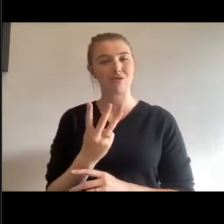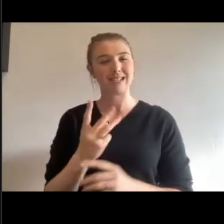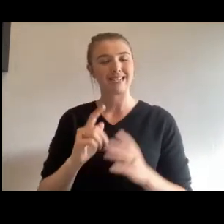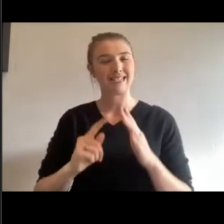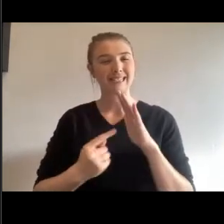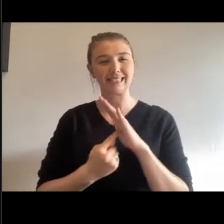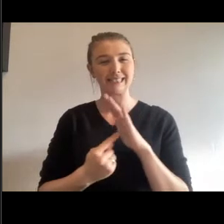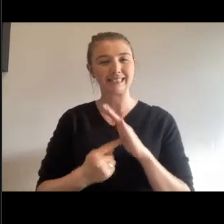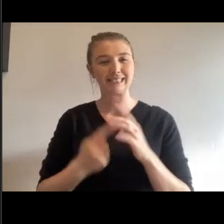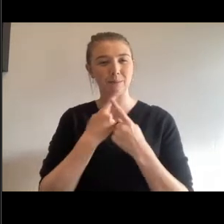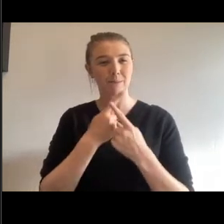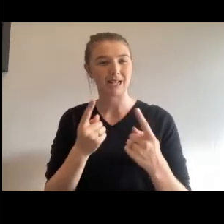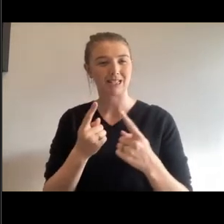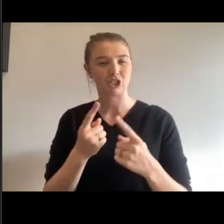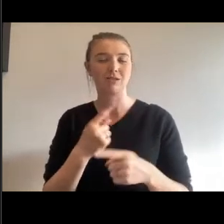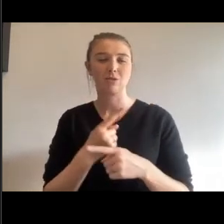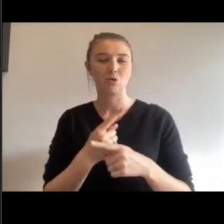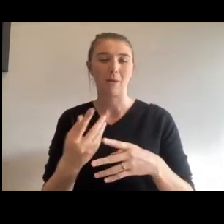about belonging, really.